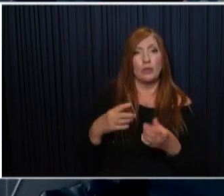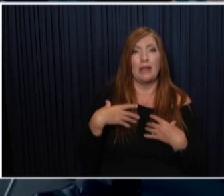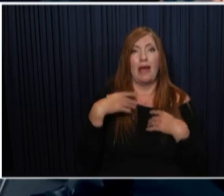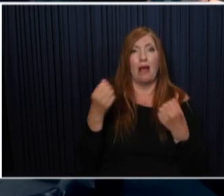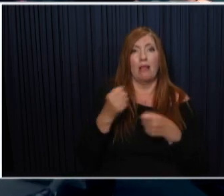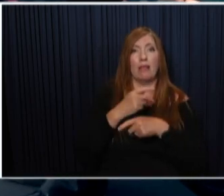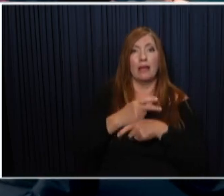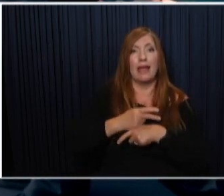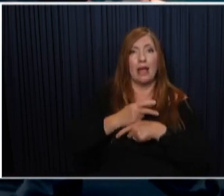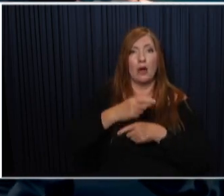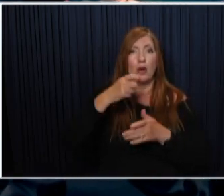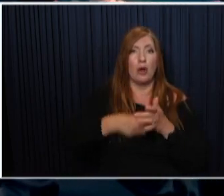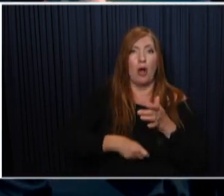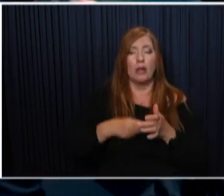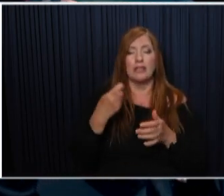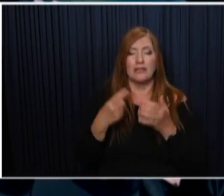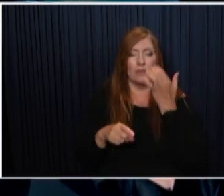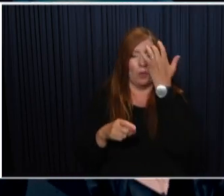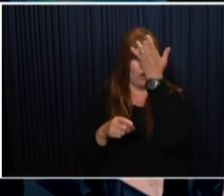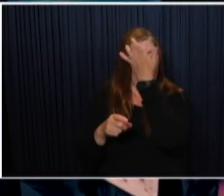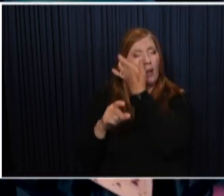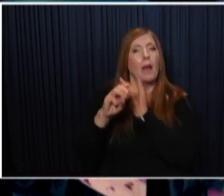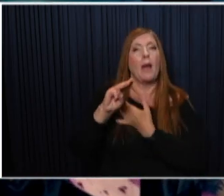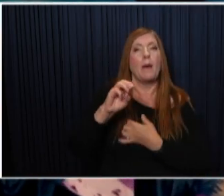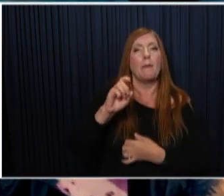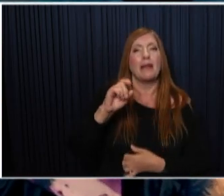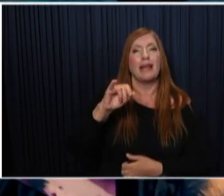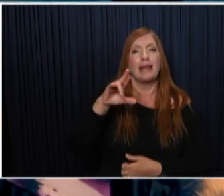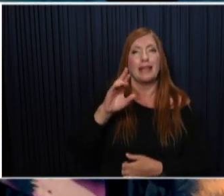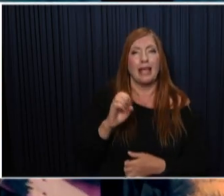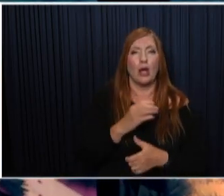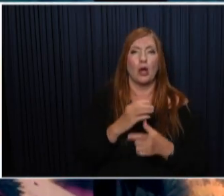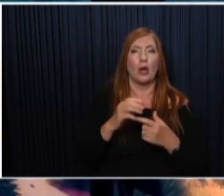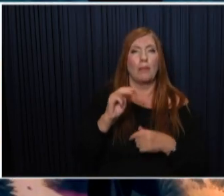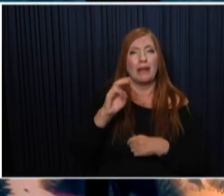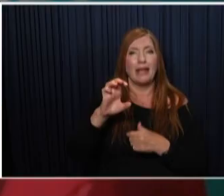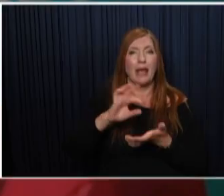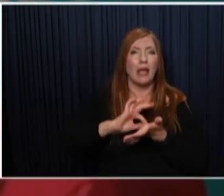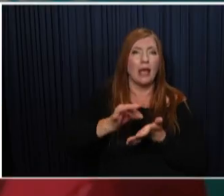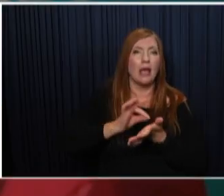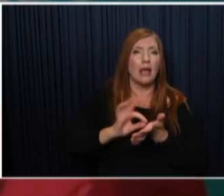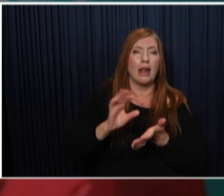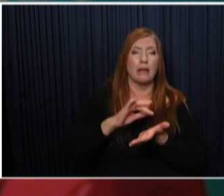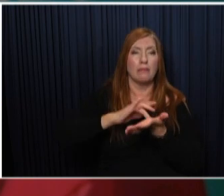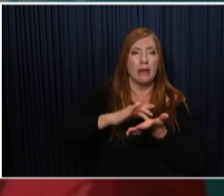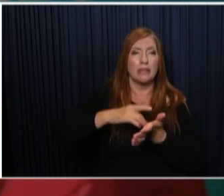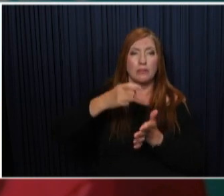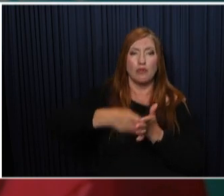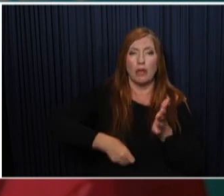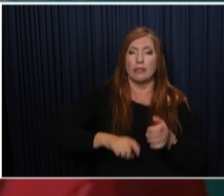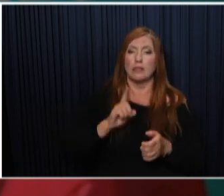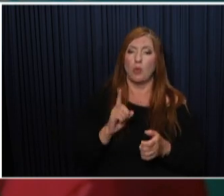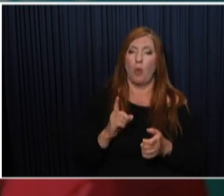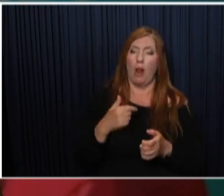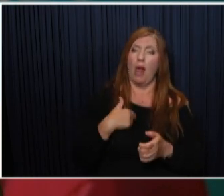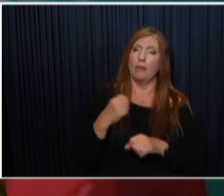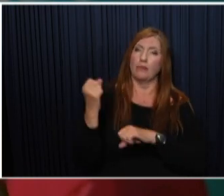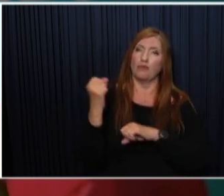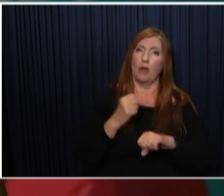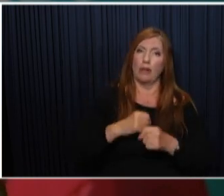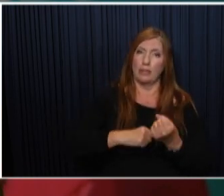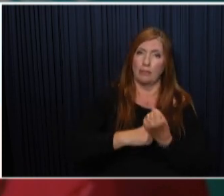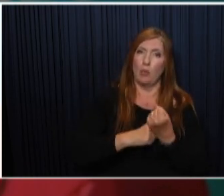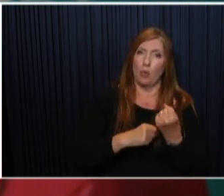costs for Medicare, Medicaid, and drug prices. One of those, I'm strongly